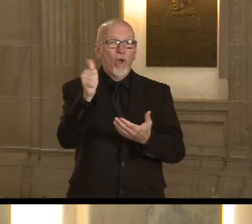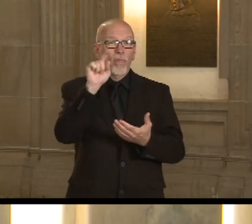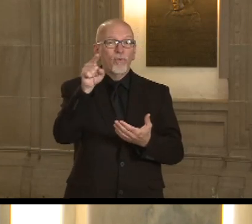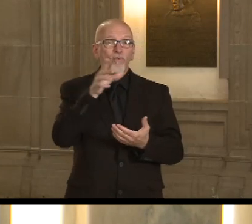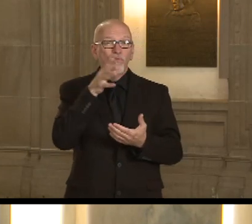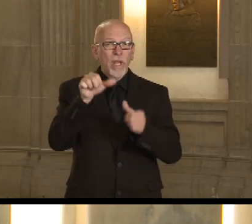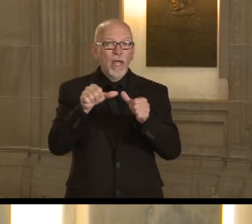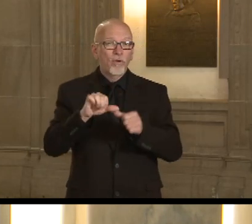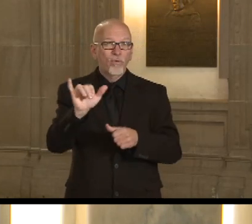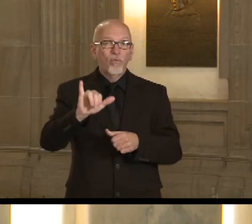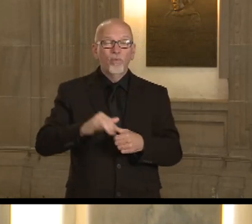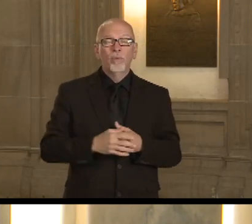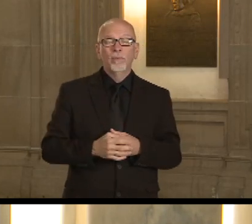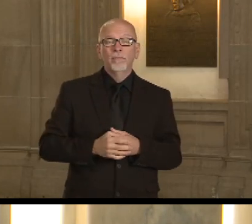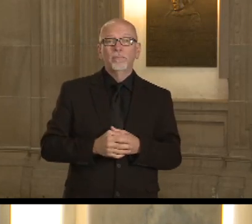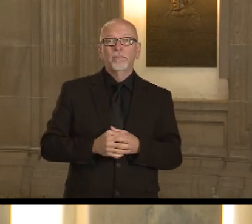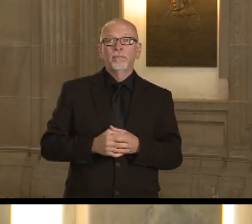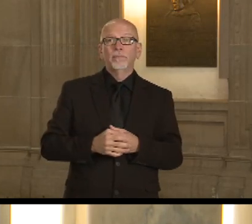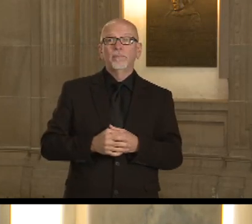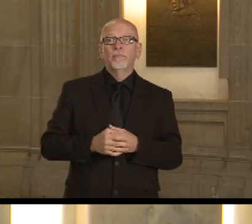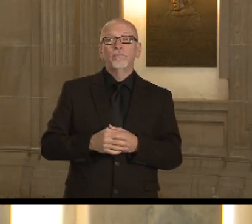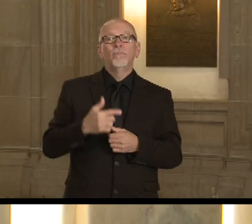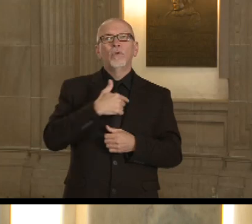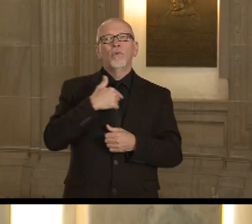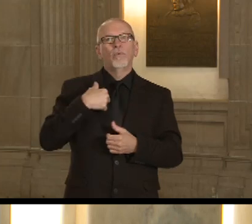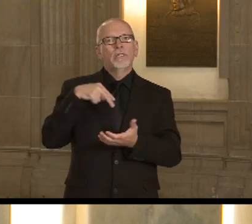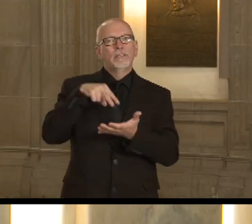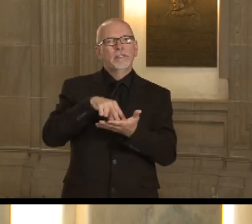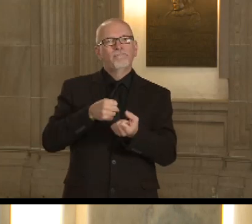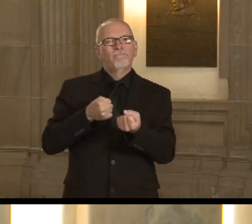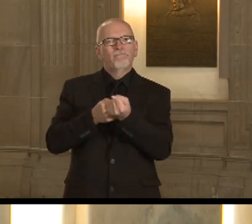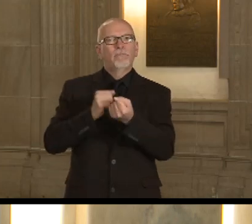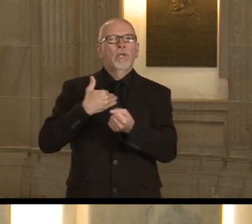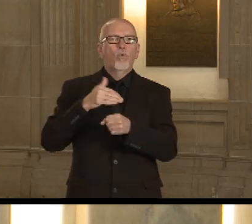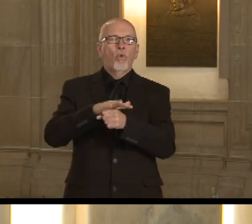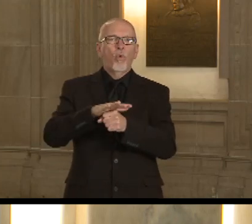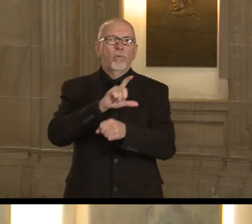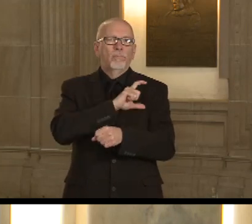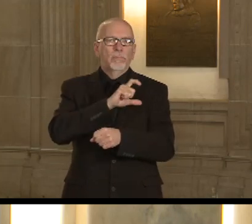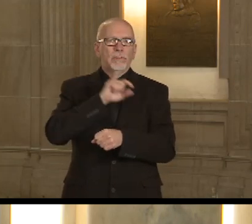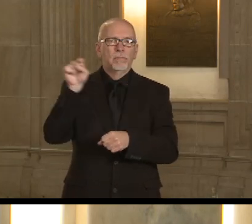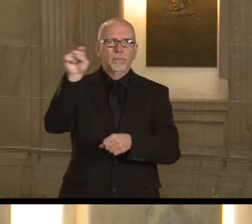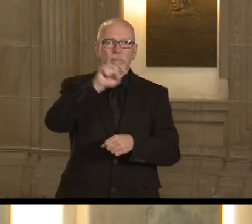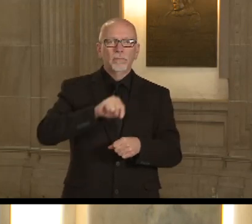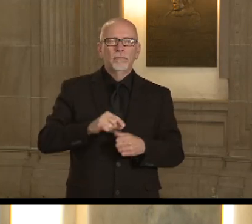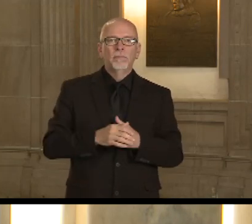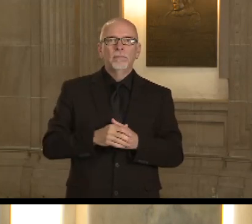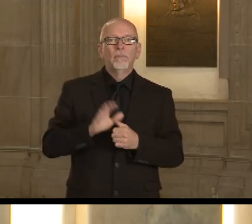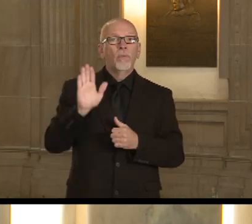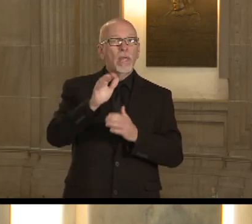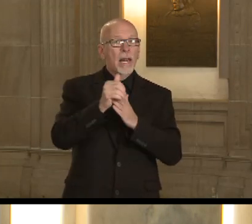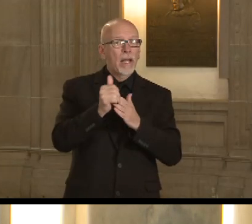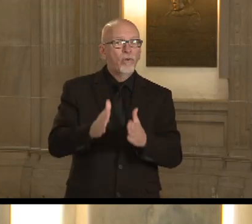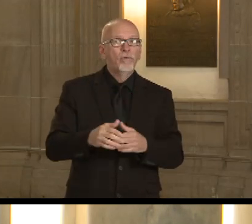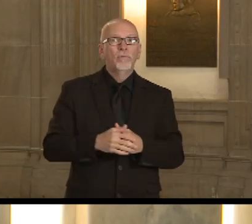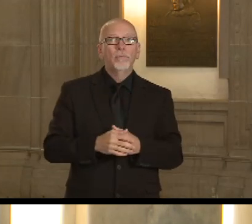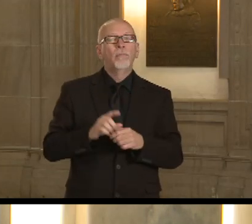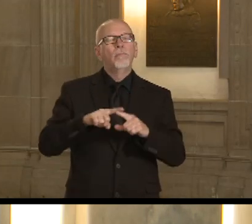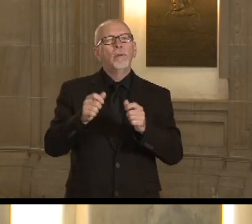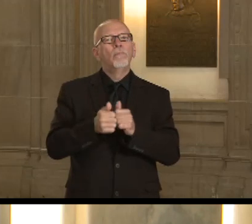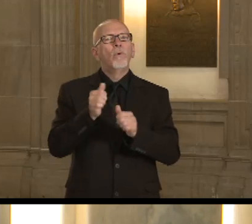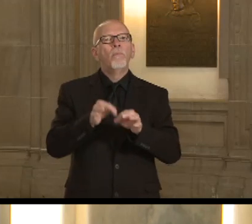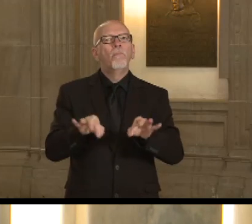rural areas. We stand in support of our local law enforcement agencies, their leaders, but